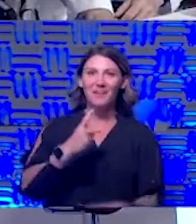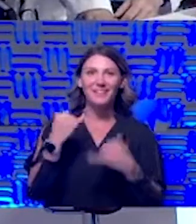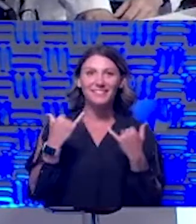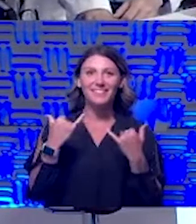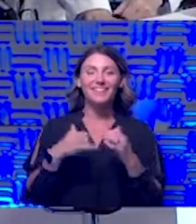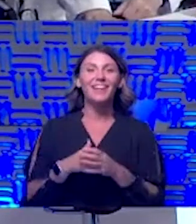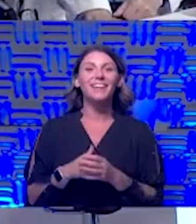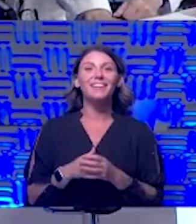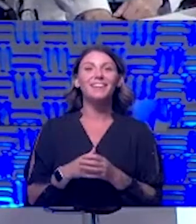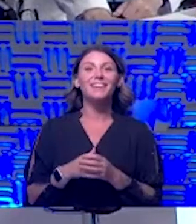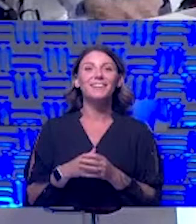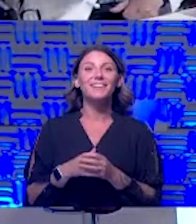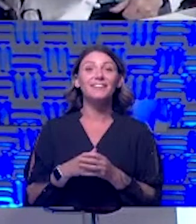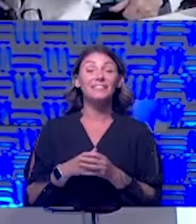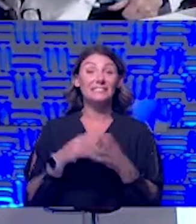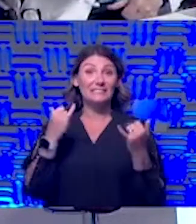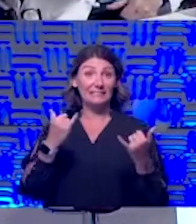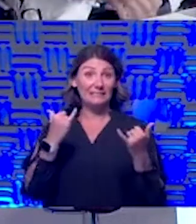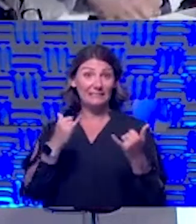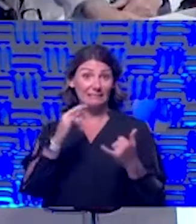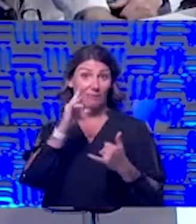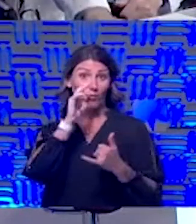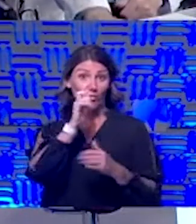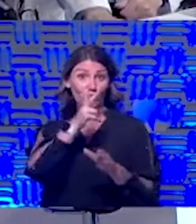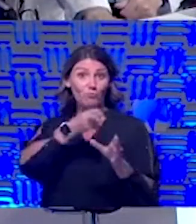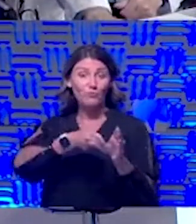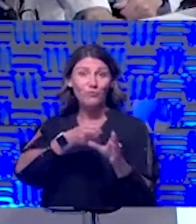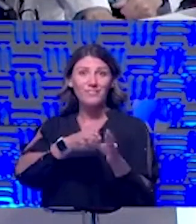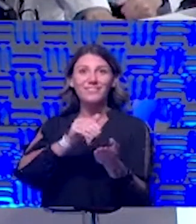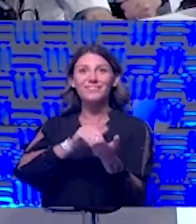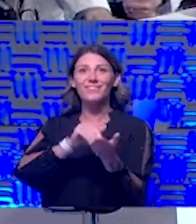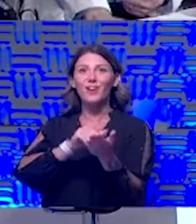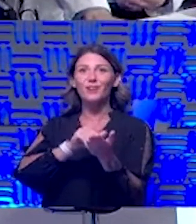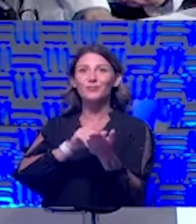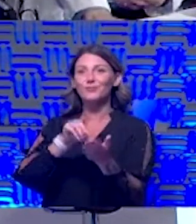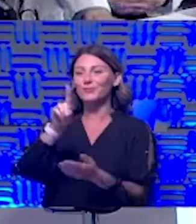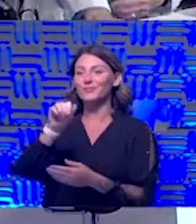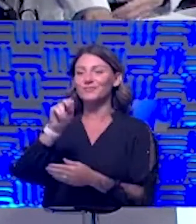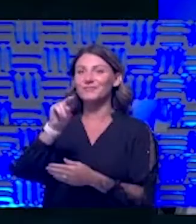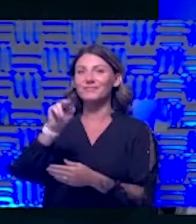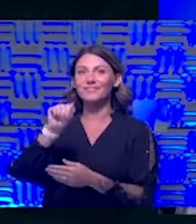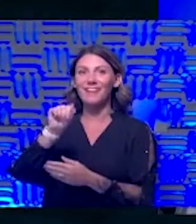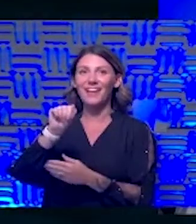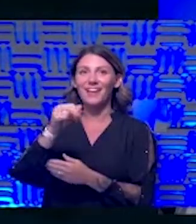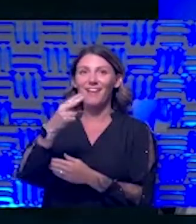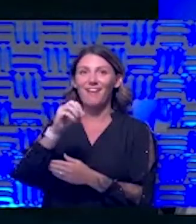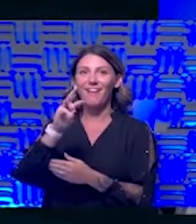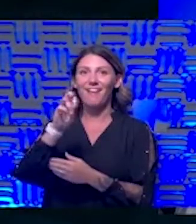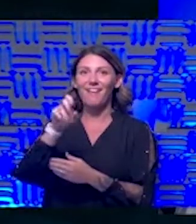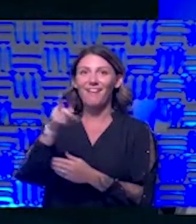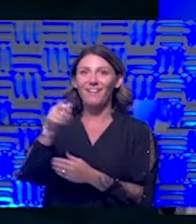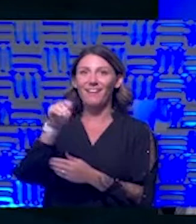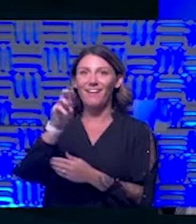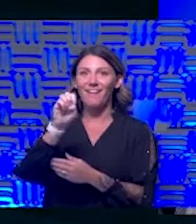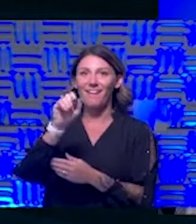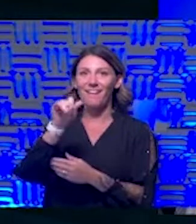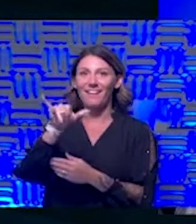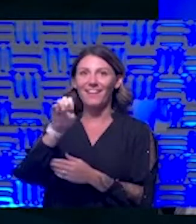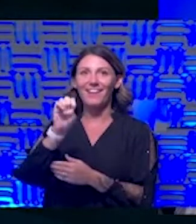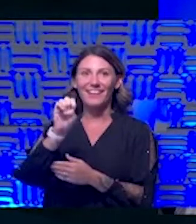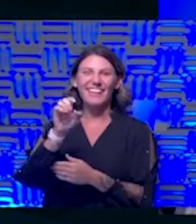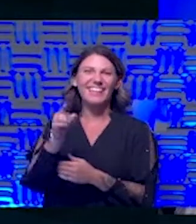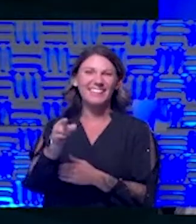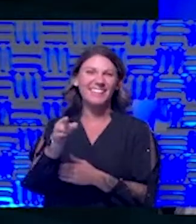We are joined today by Hawkeye, who's on vacation still, but not really because he keeps working through his vacation. He is in Florida, beginning to make